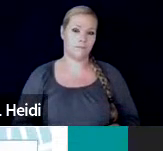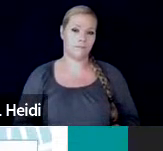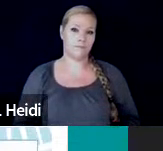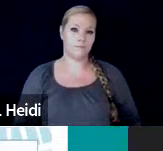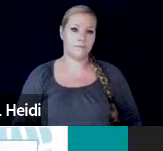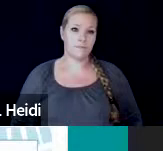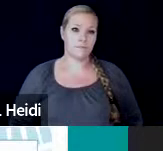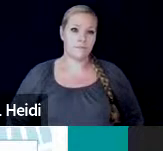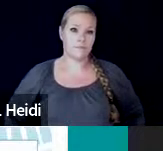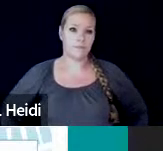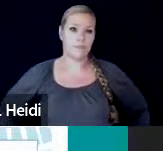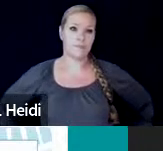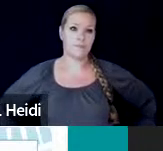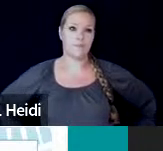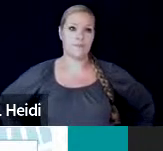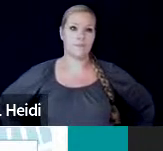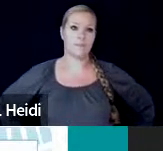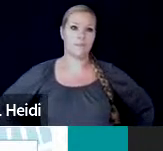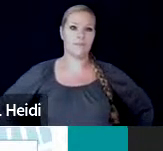Wait.